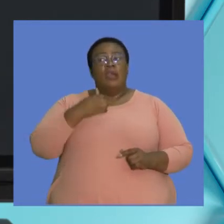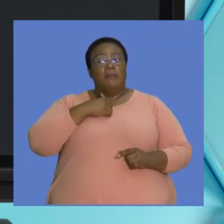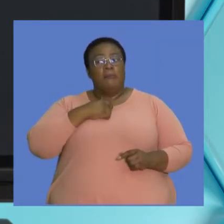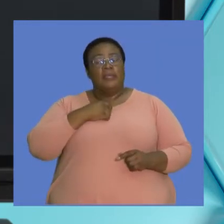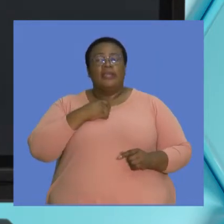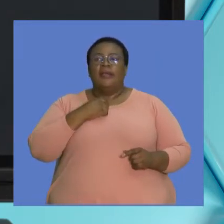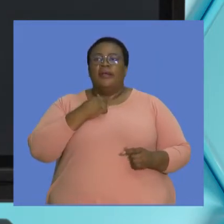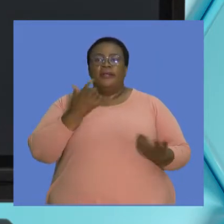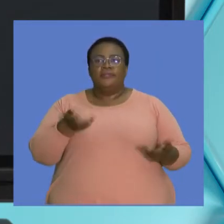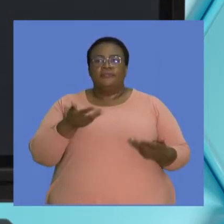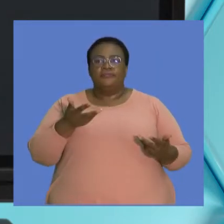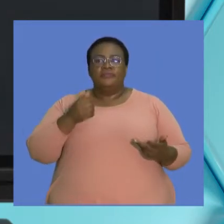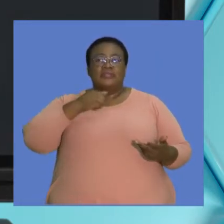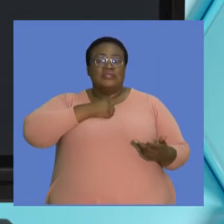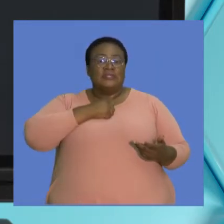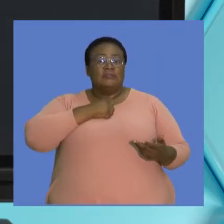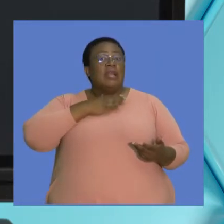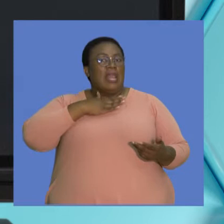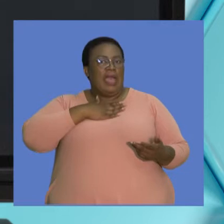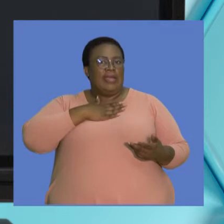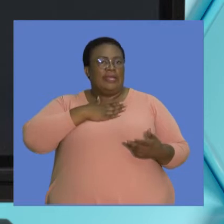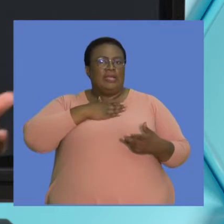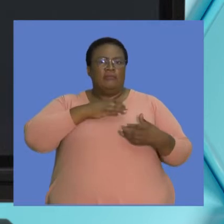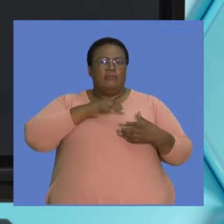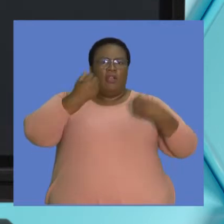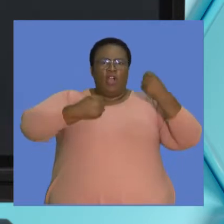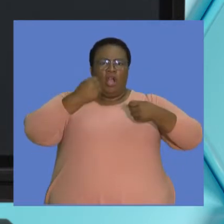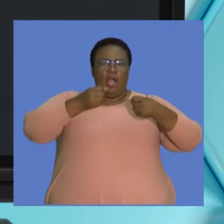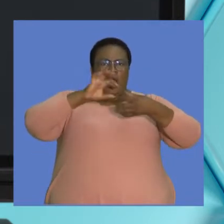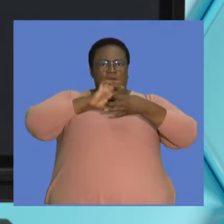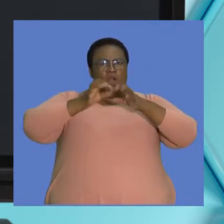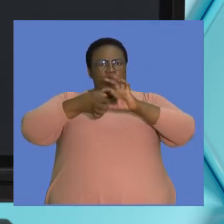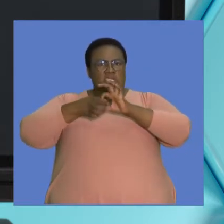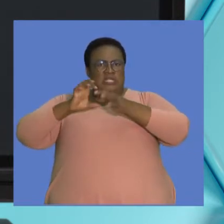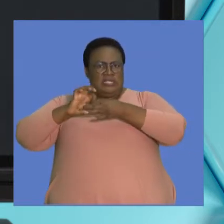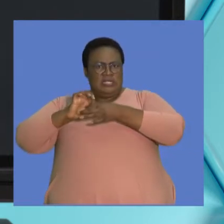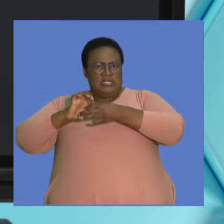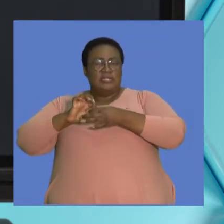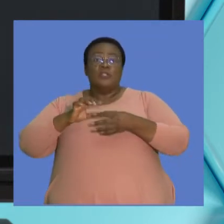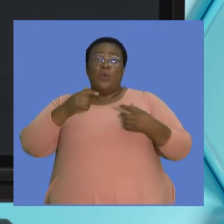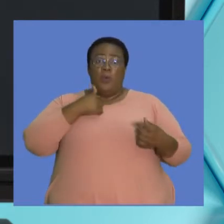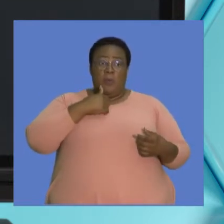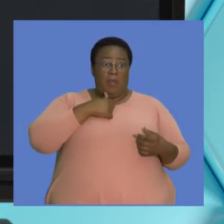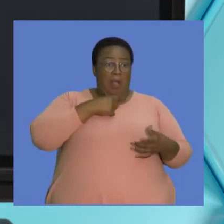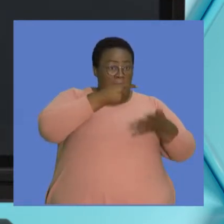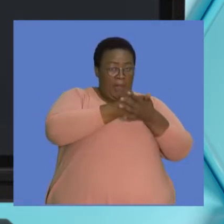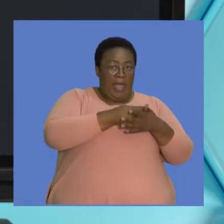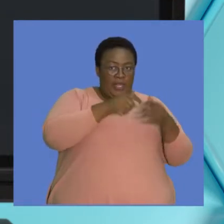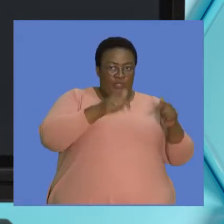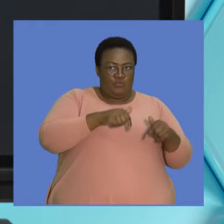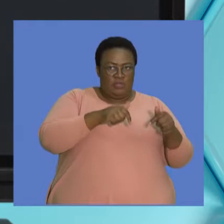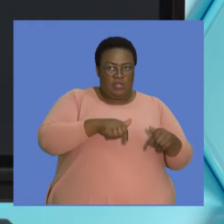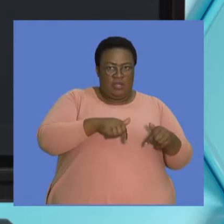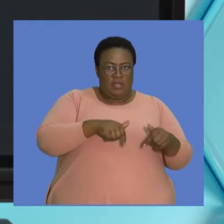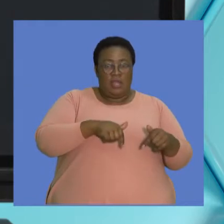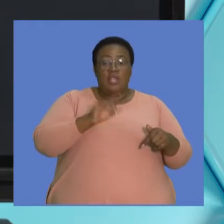So, if I buy my Audi today, clearly tomorrow, the very same Audi that I want, I will buy it at a slightly